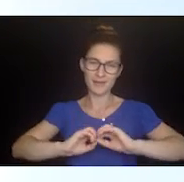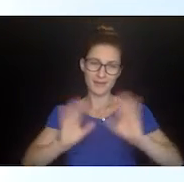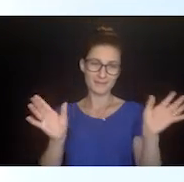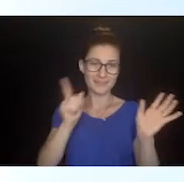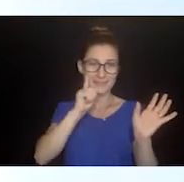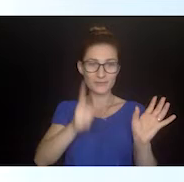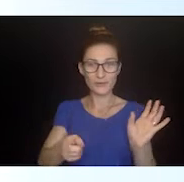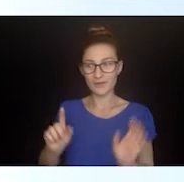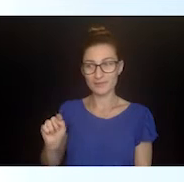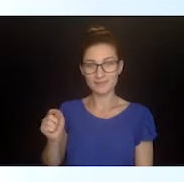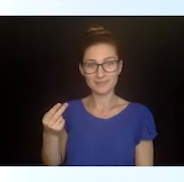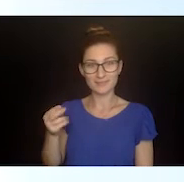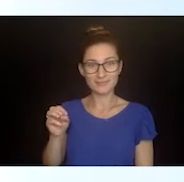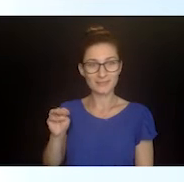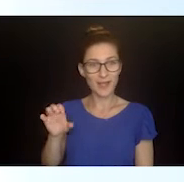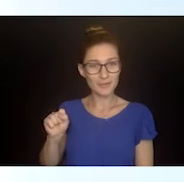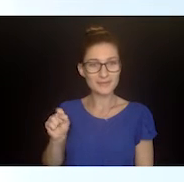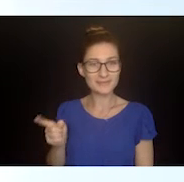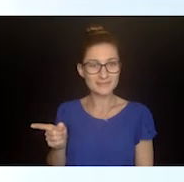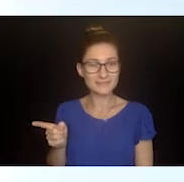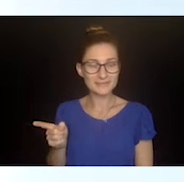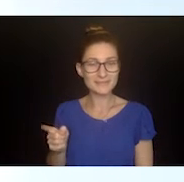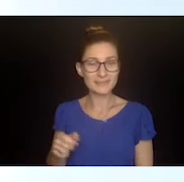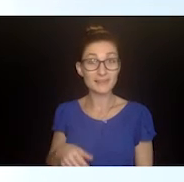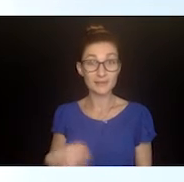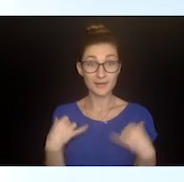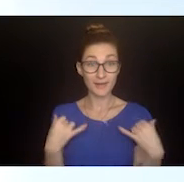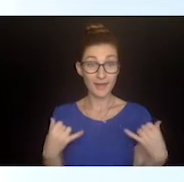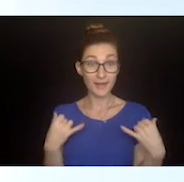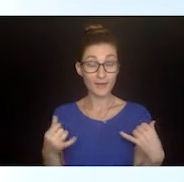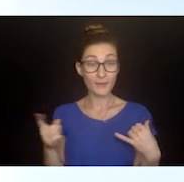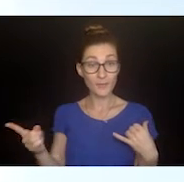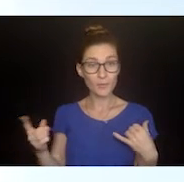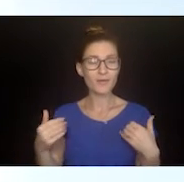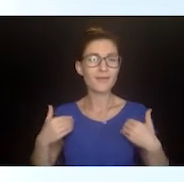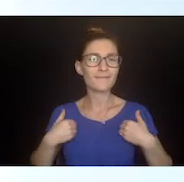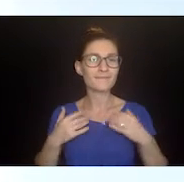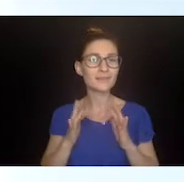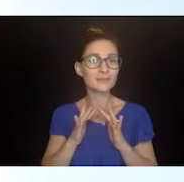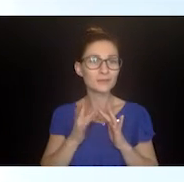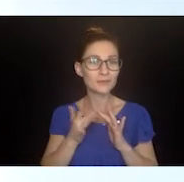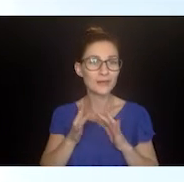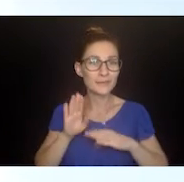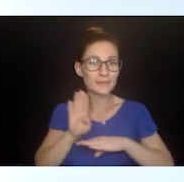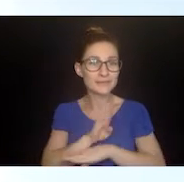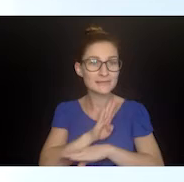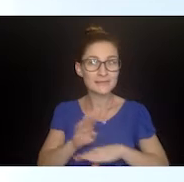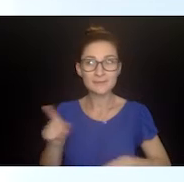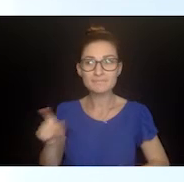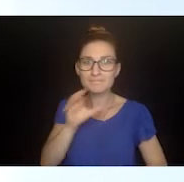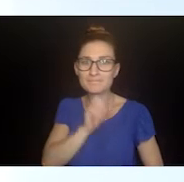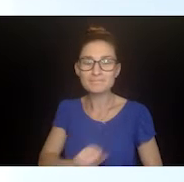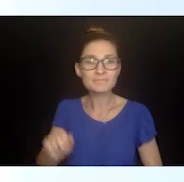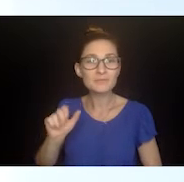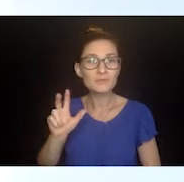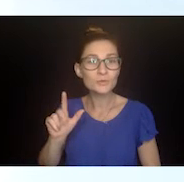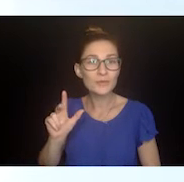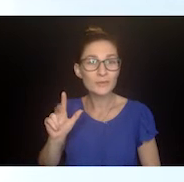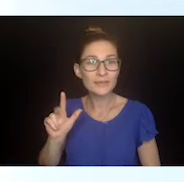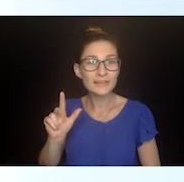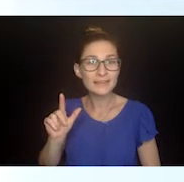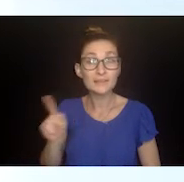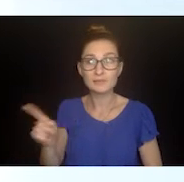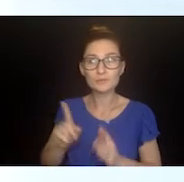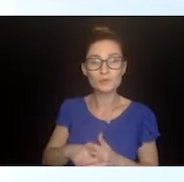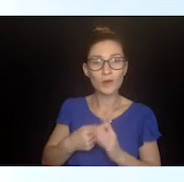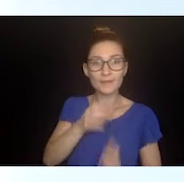for Thomas. And what he has now is he has an internet business. He's 23 years old, but he started